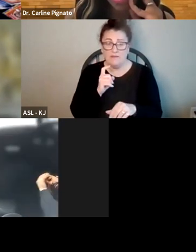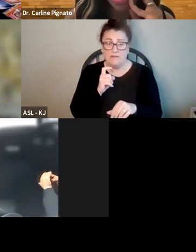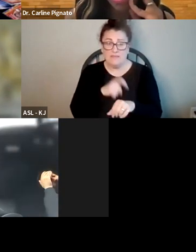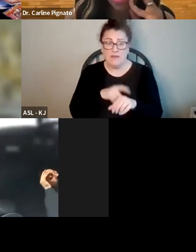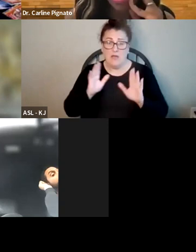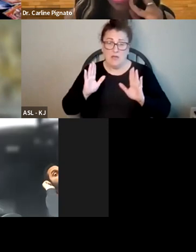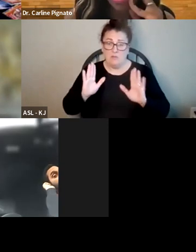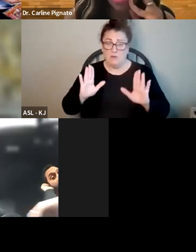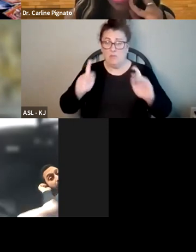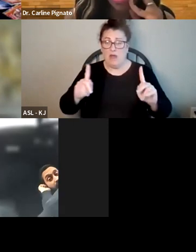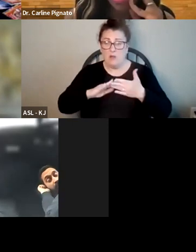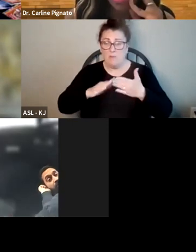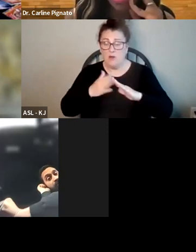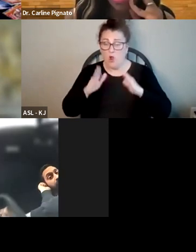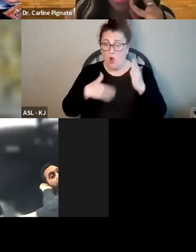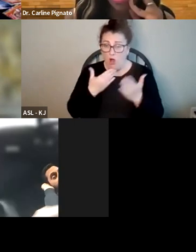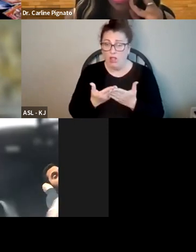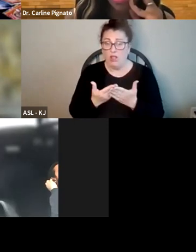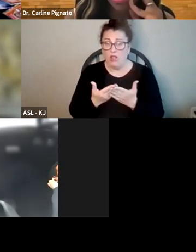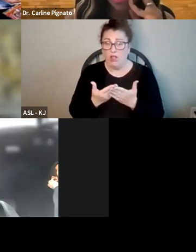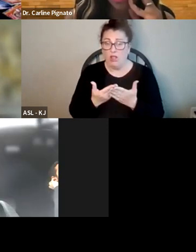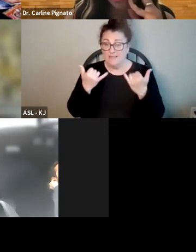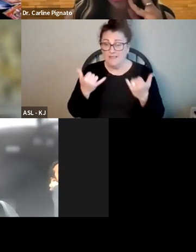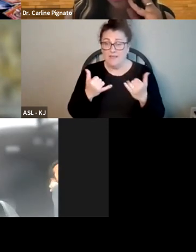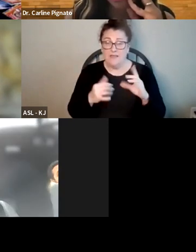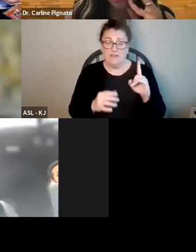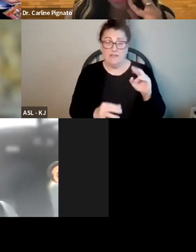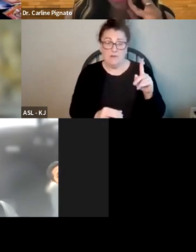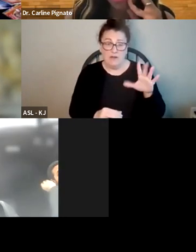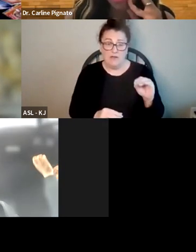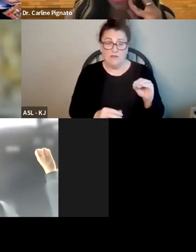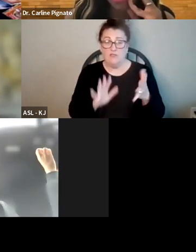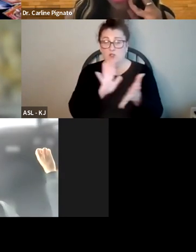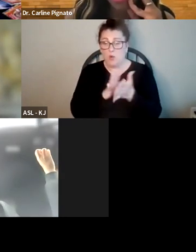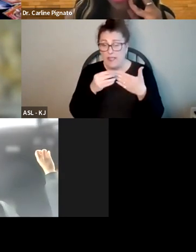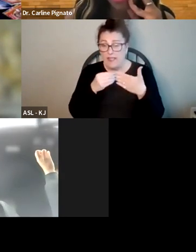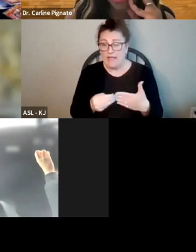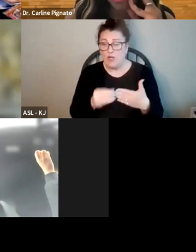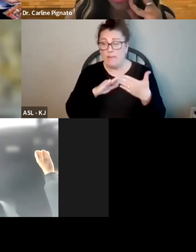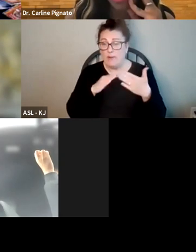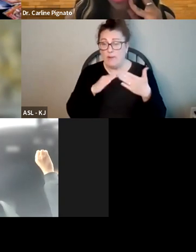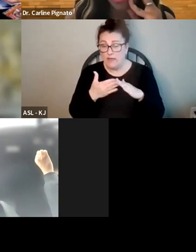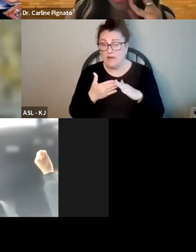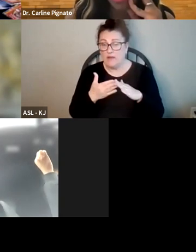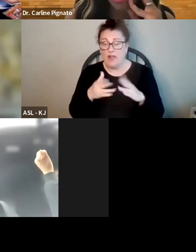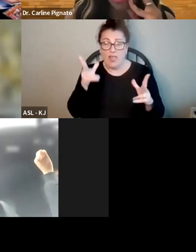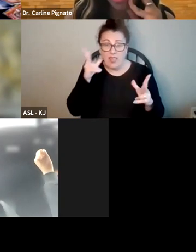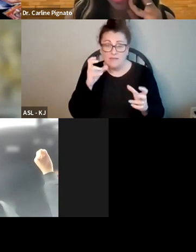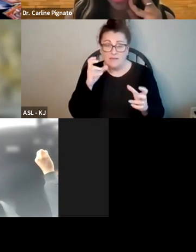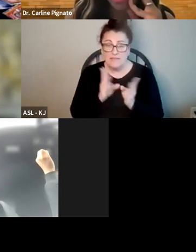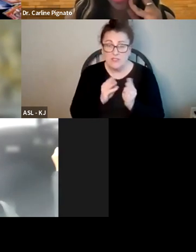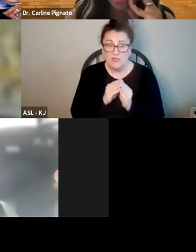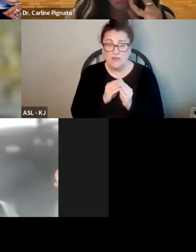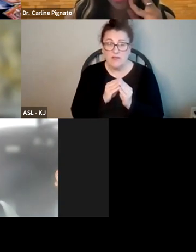push back to your communities and all of ours. You know, earlier today, Dr. Pignato was in her school leaders community for the listening session